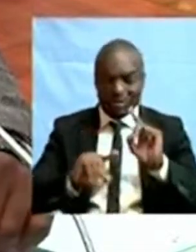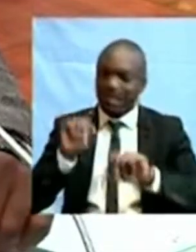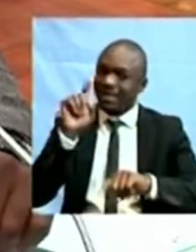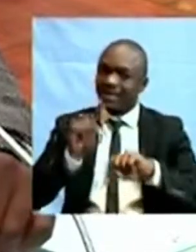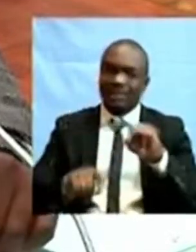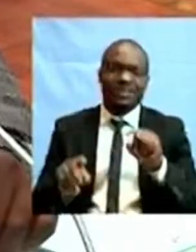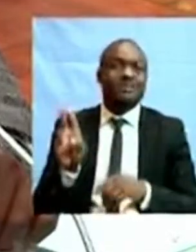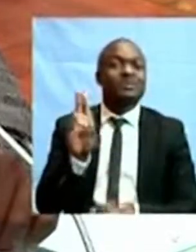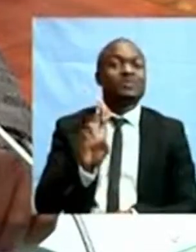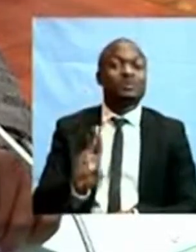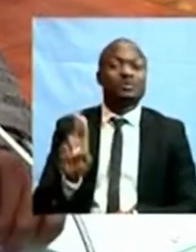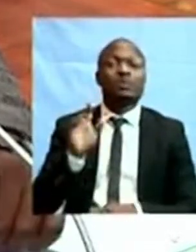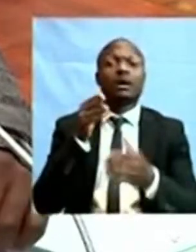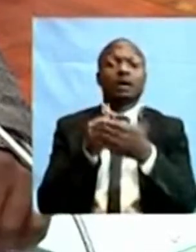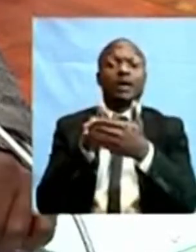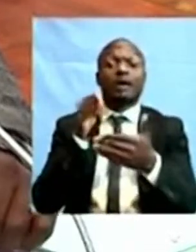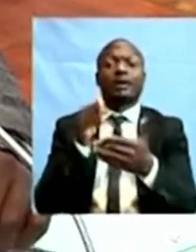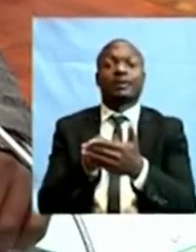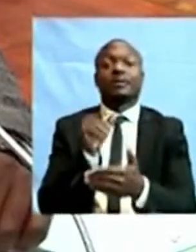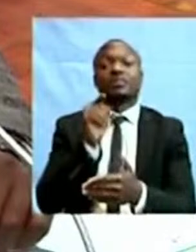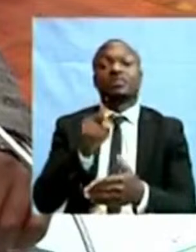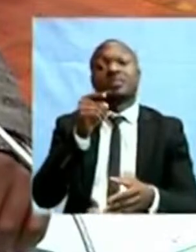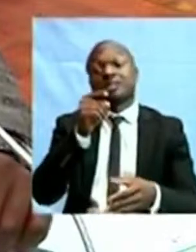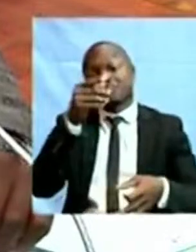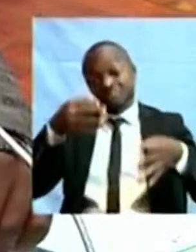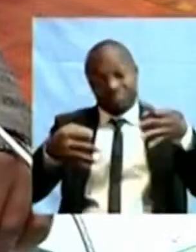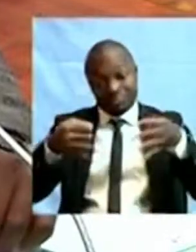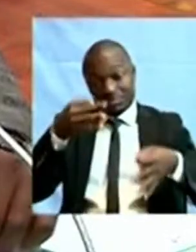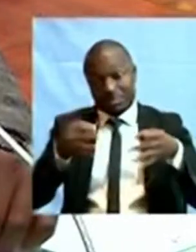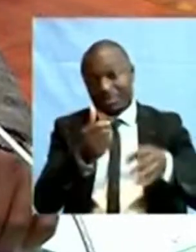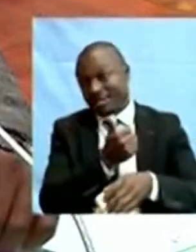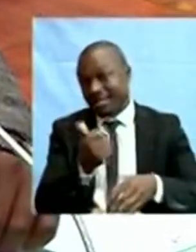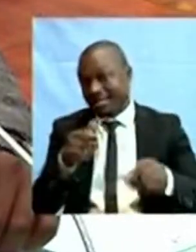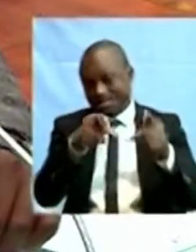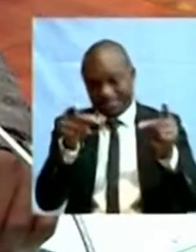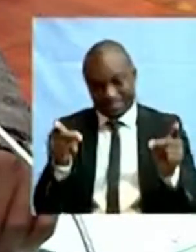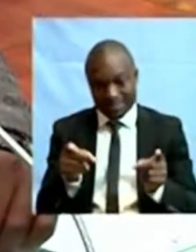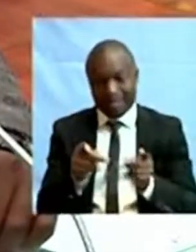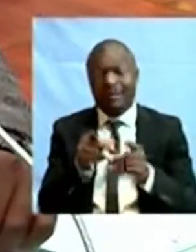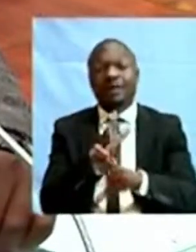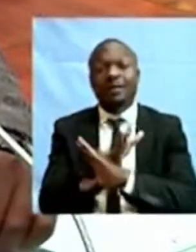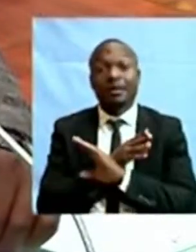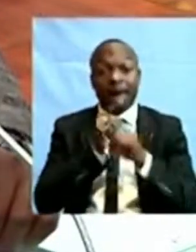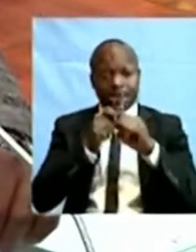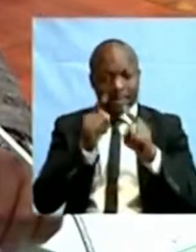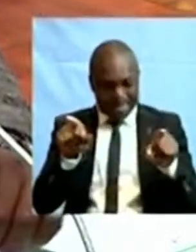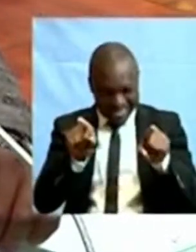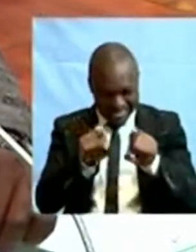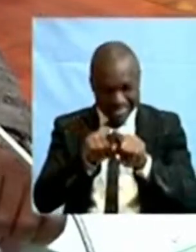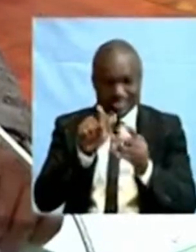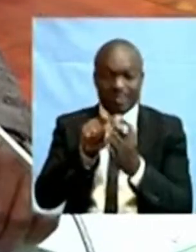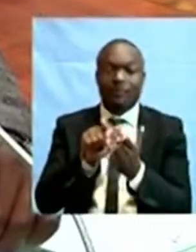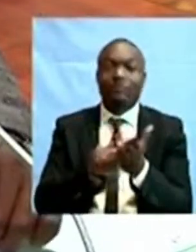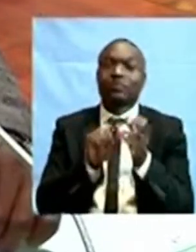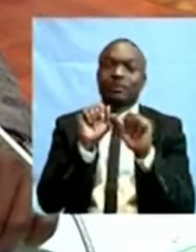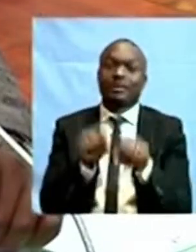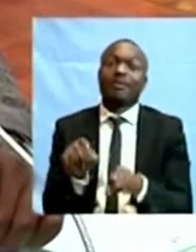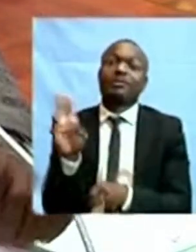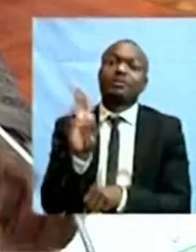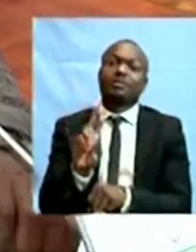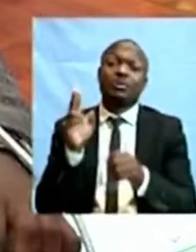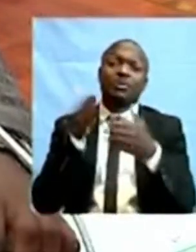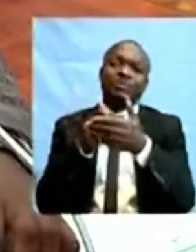used against you in any courts of law or anywhere within the land of Zambia. However, the same cap 12 can be used against you